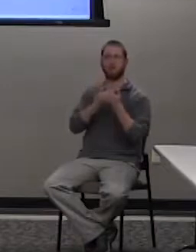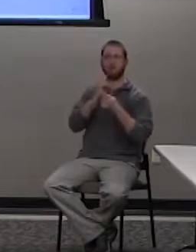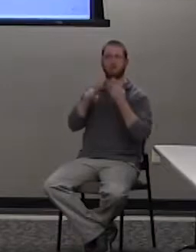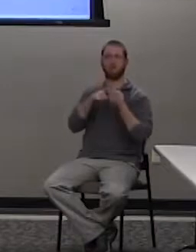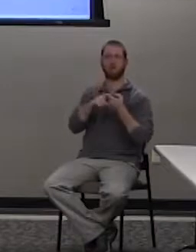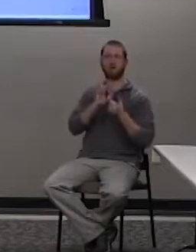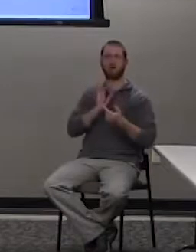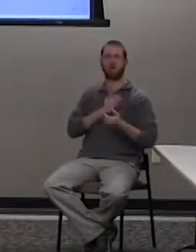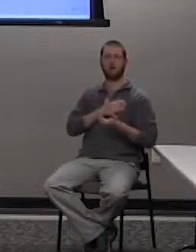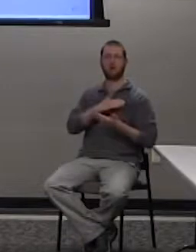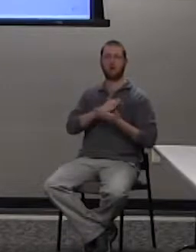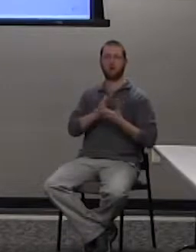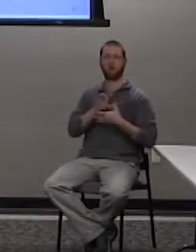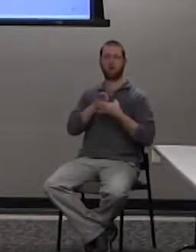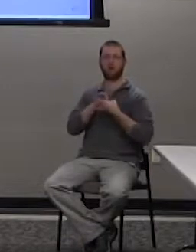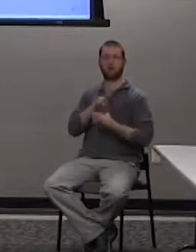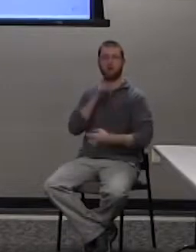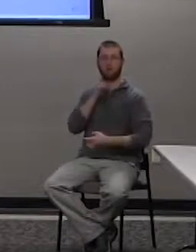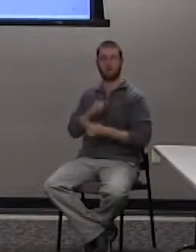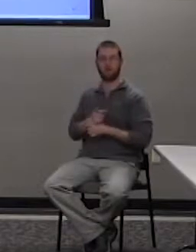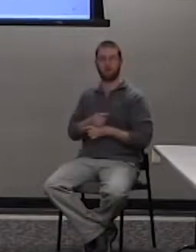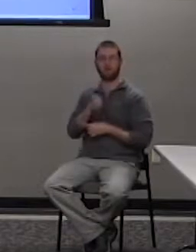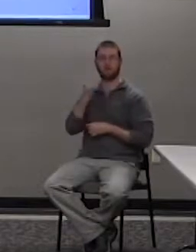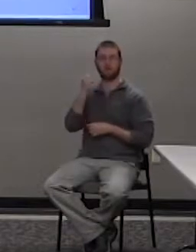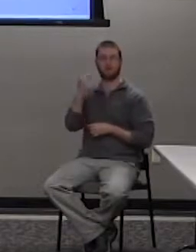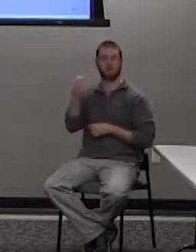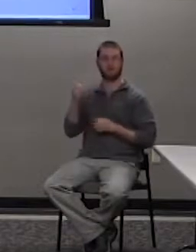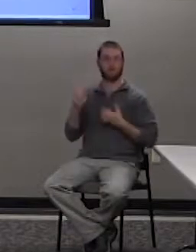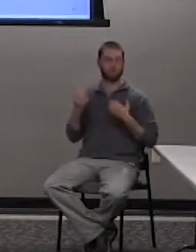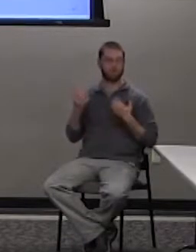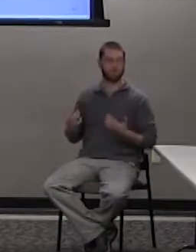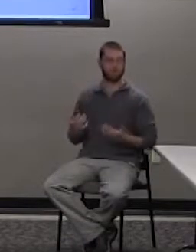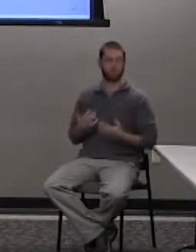our budget. And oh, yes, sir. Assets. So